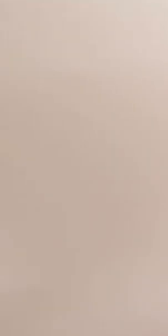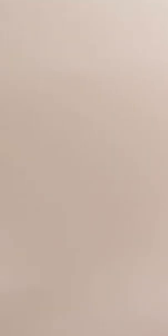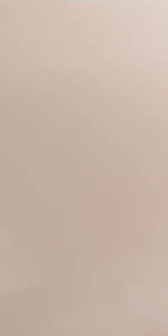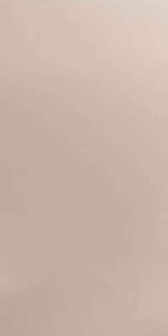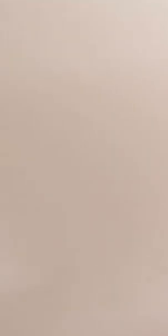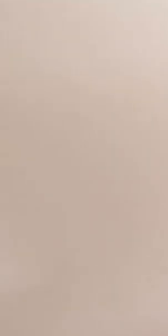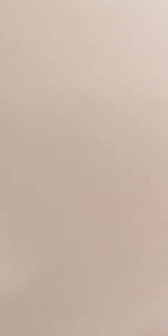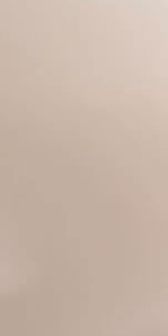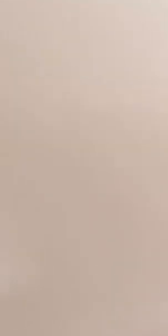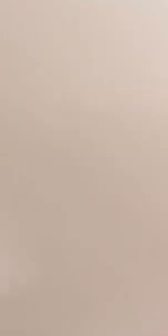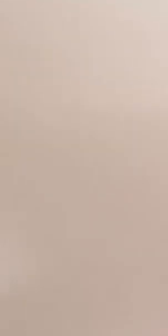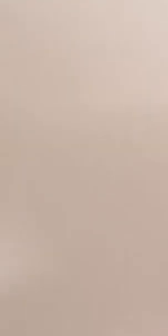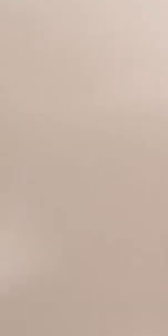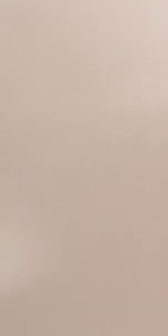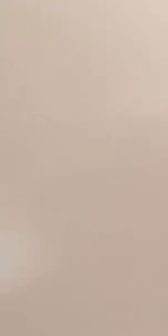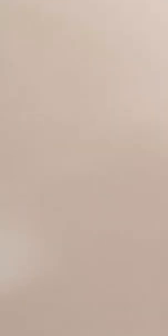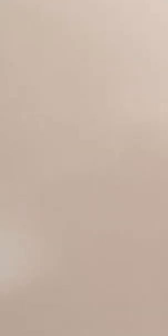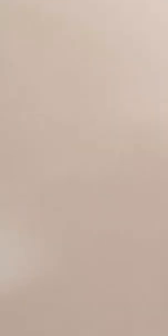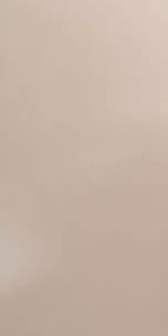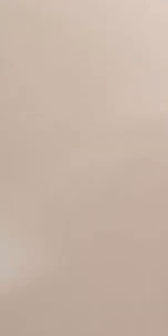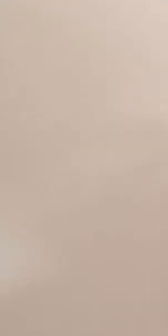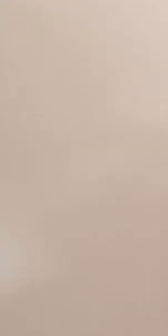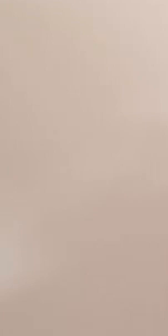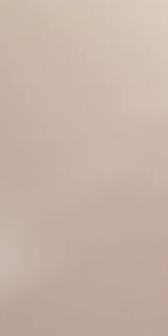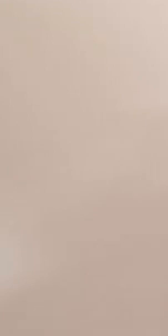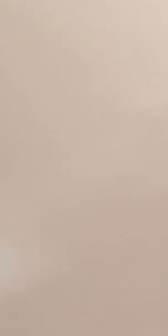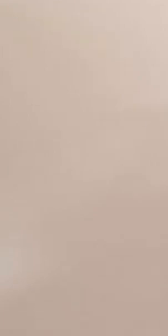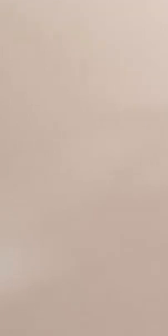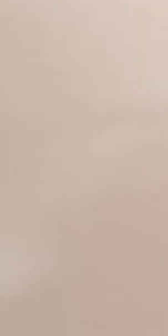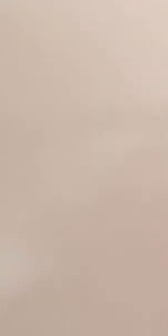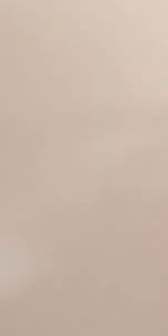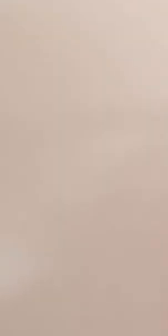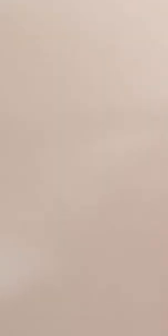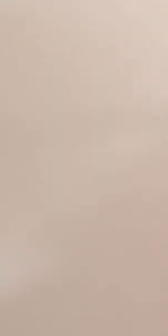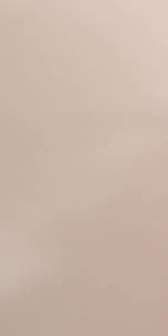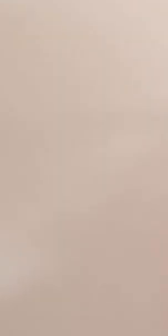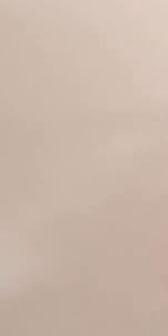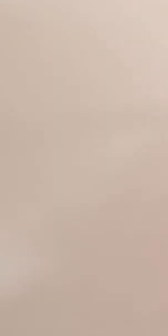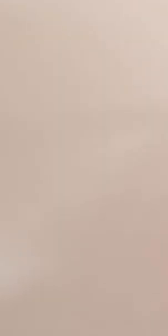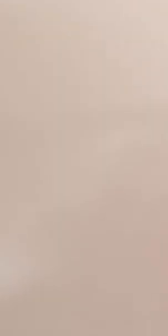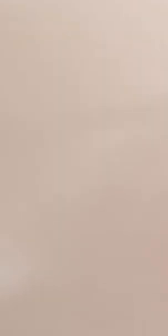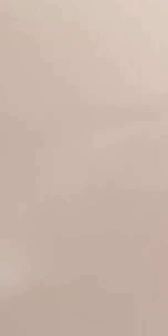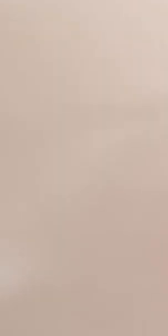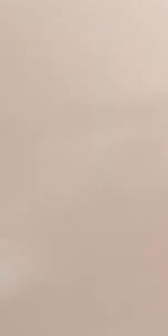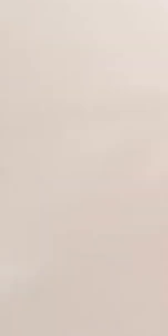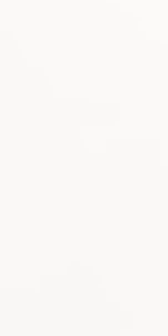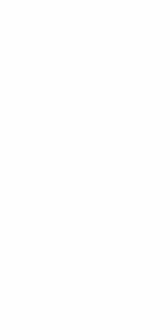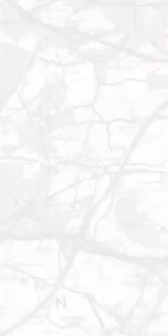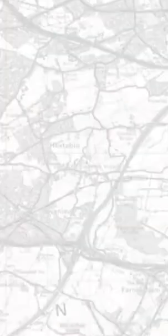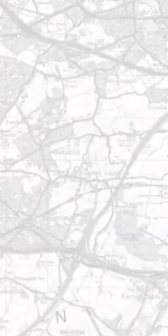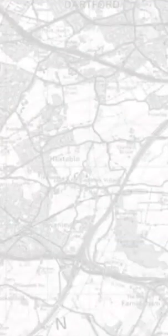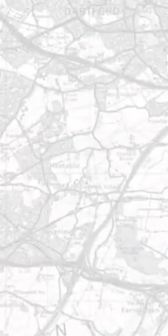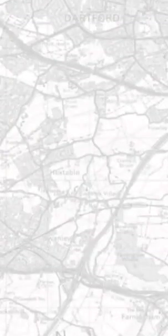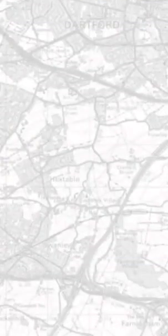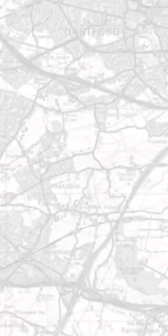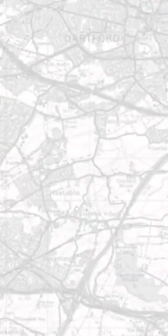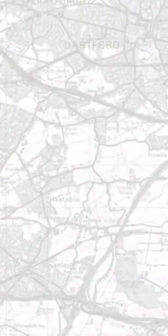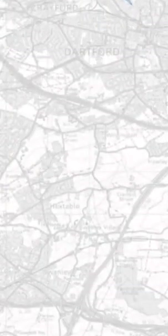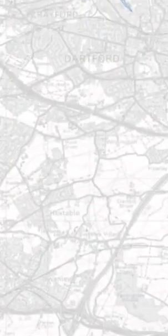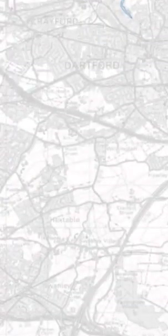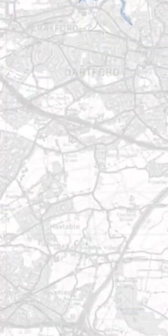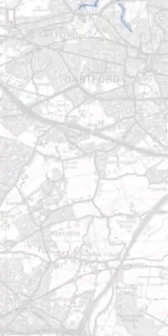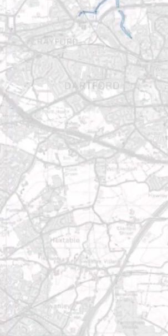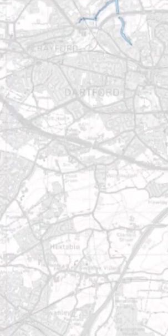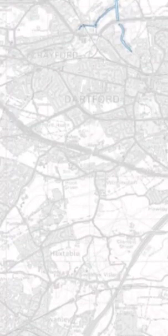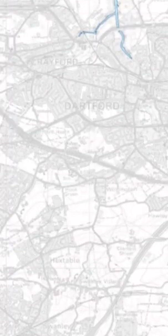this video, I want to give you a brief introduction into some of the key design refinements we're proposing in Thurrock and Essex. Because we've refined